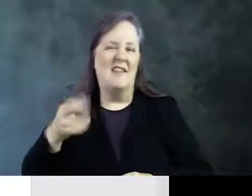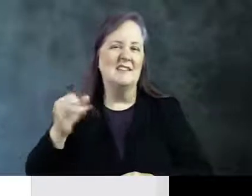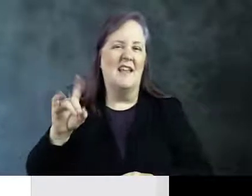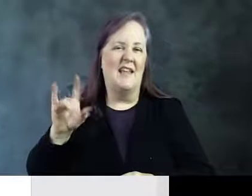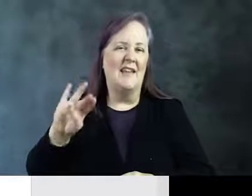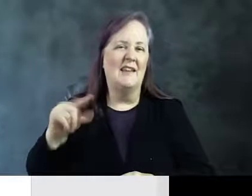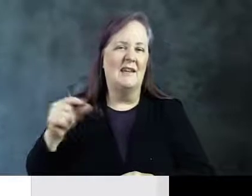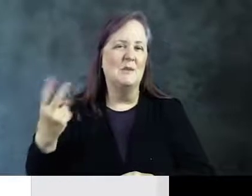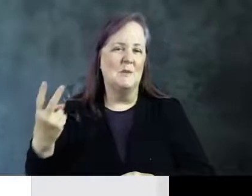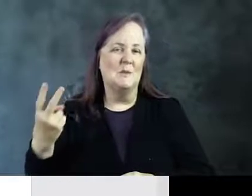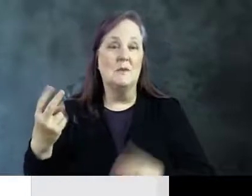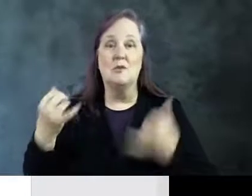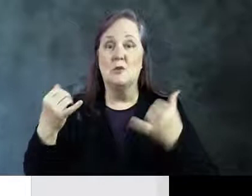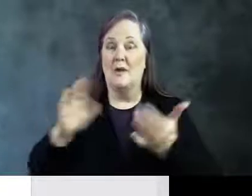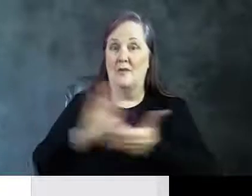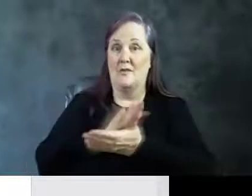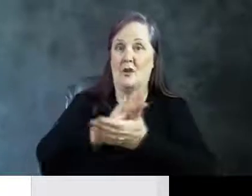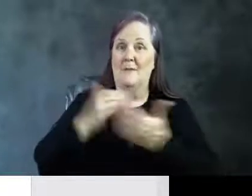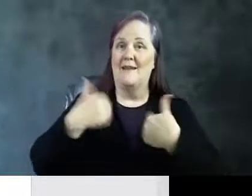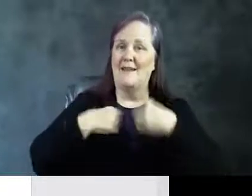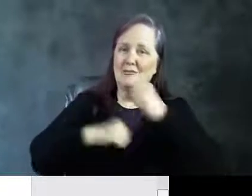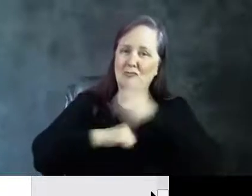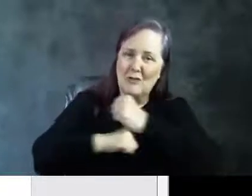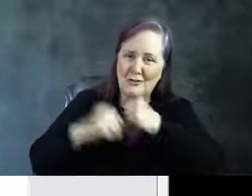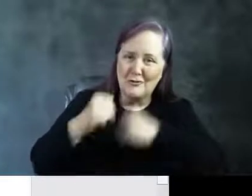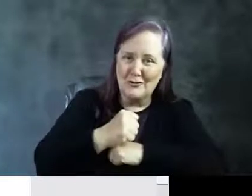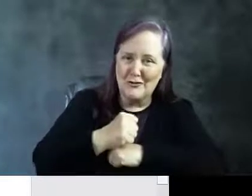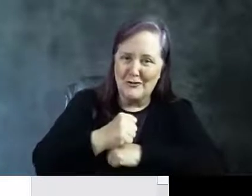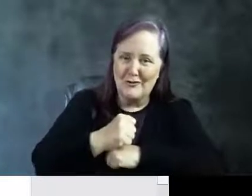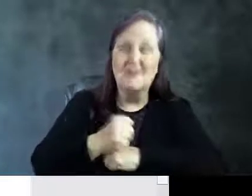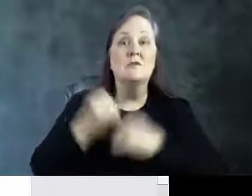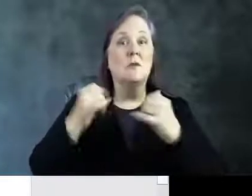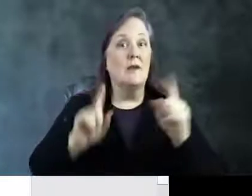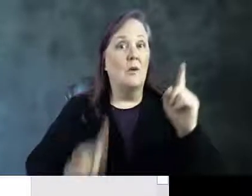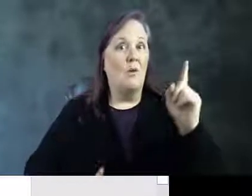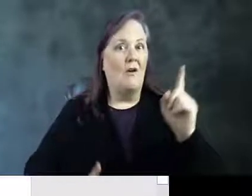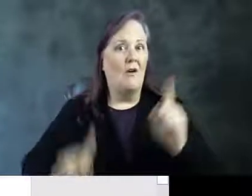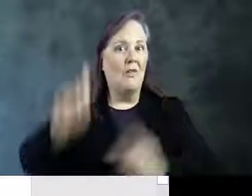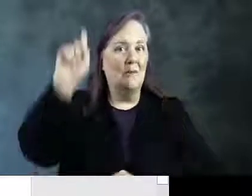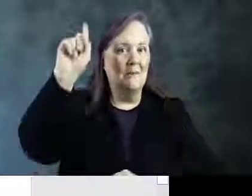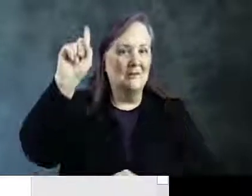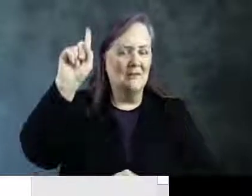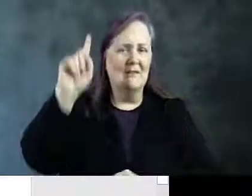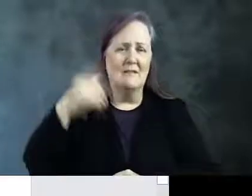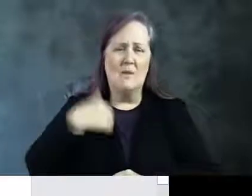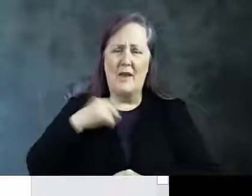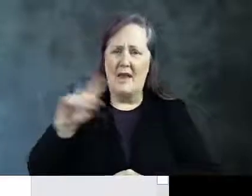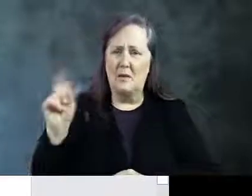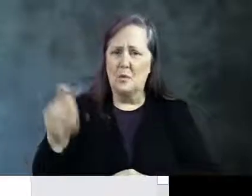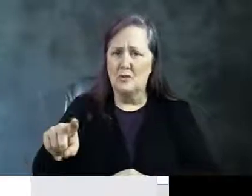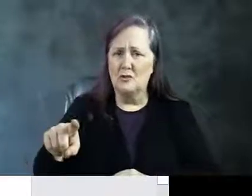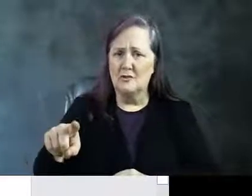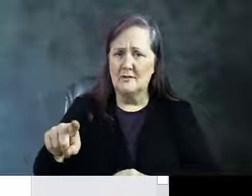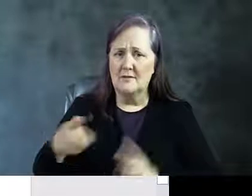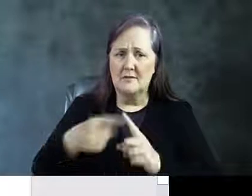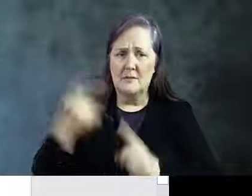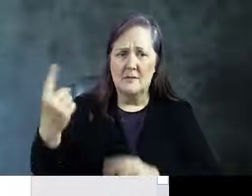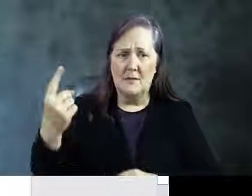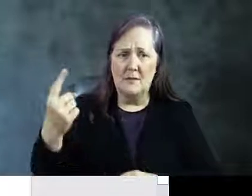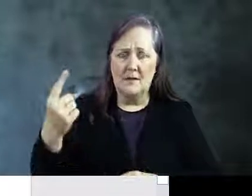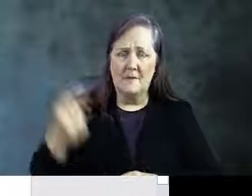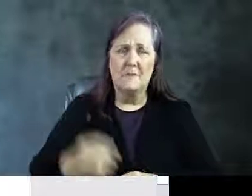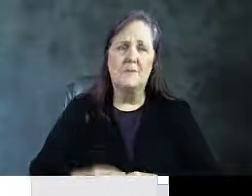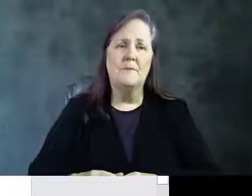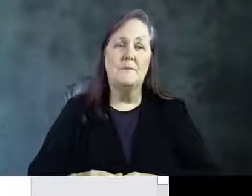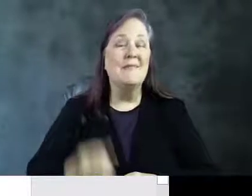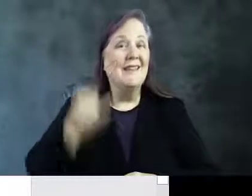I've given my document structure. I'm going to scroll back up to the top, and I think we had a question. So the question says,